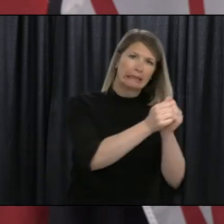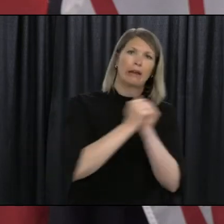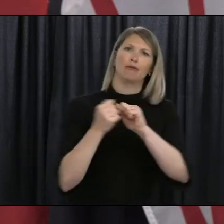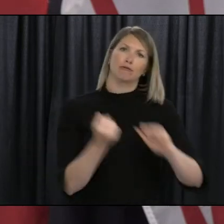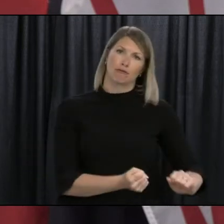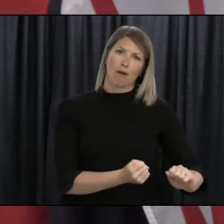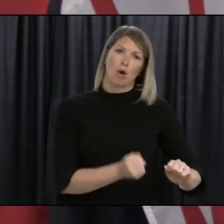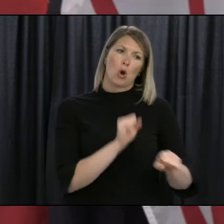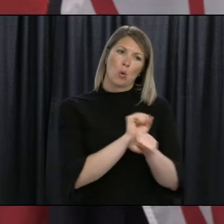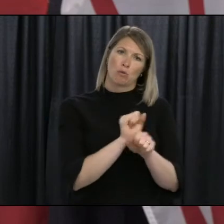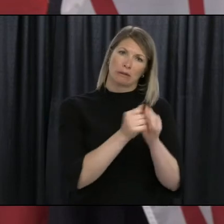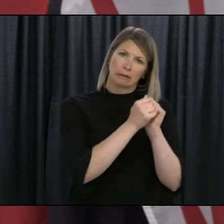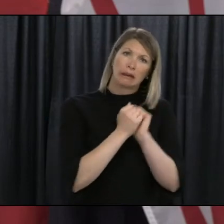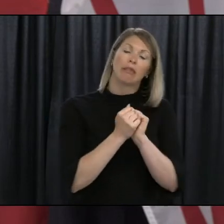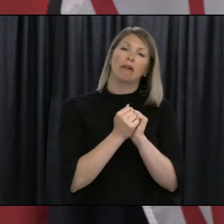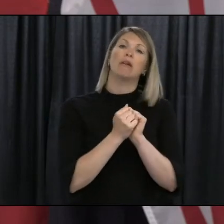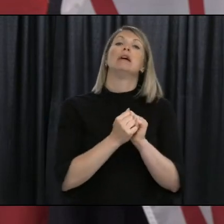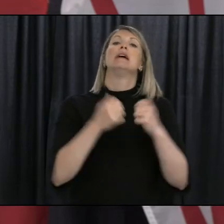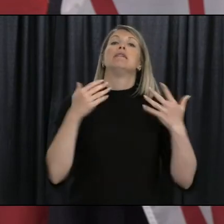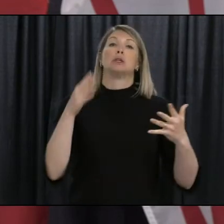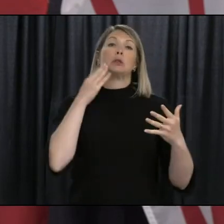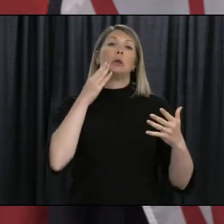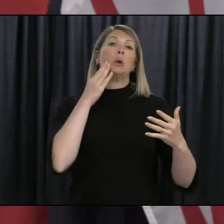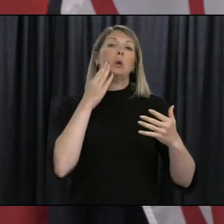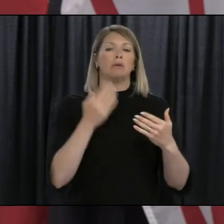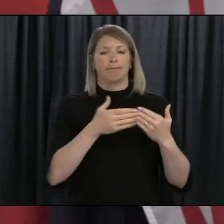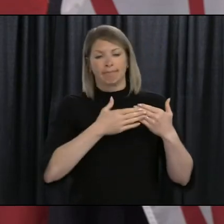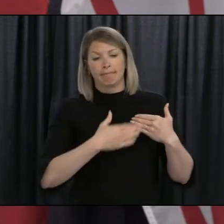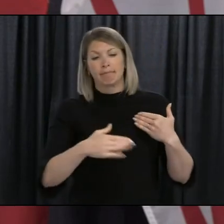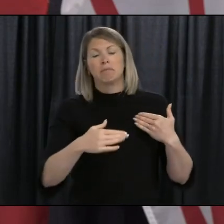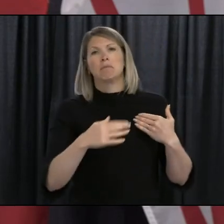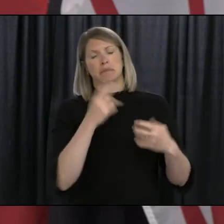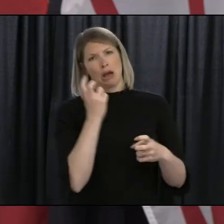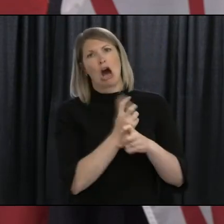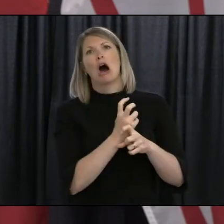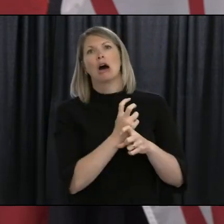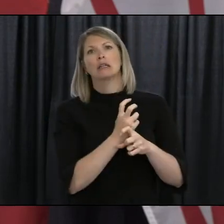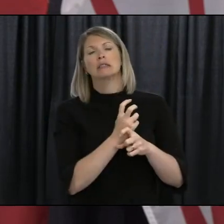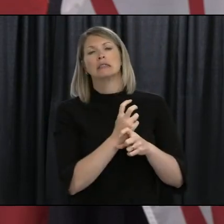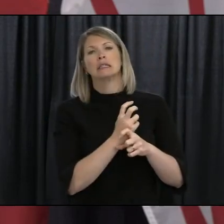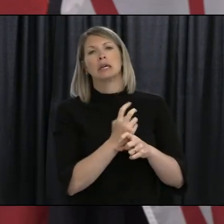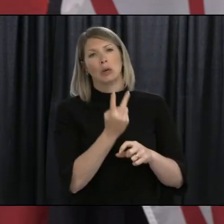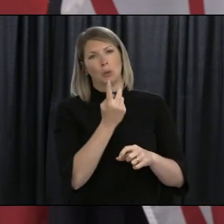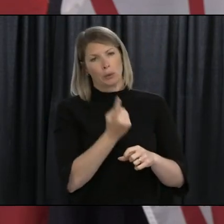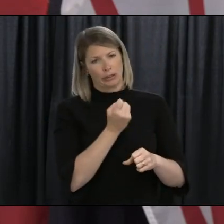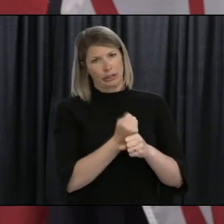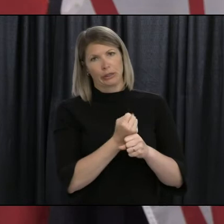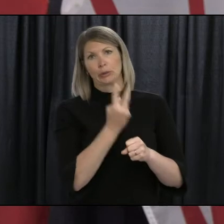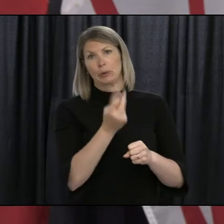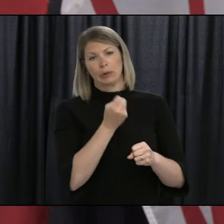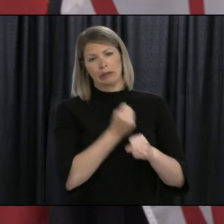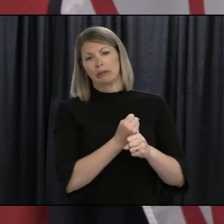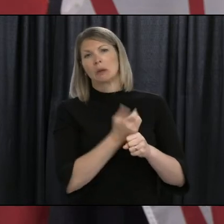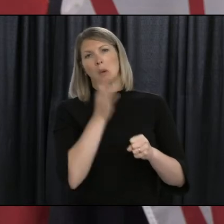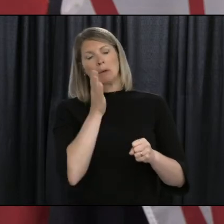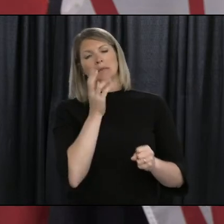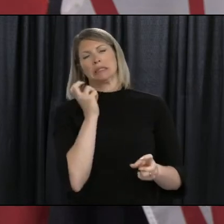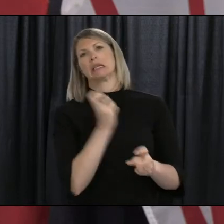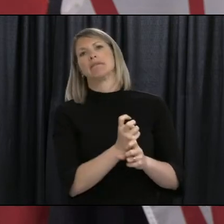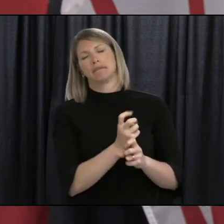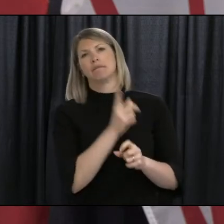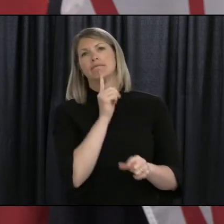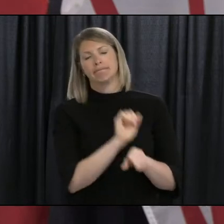with additional challenges, and the decisions we have to make may not always be easy. But while